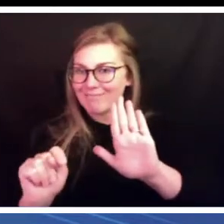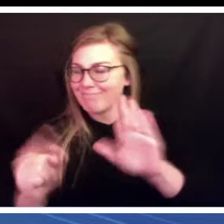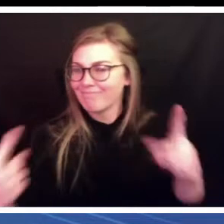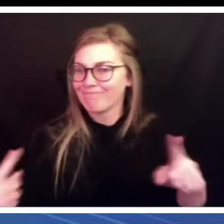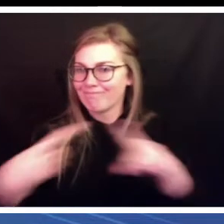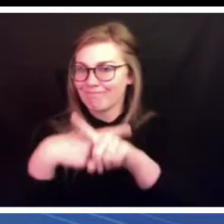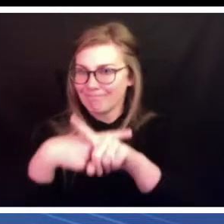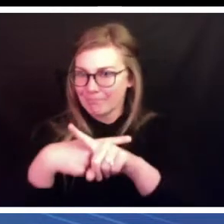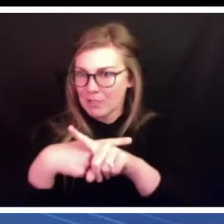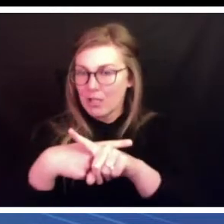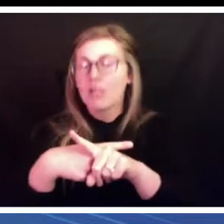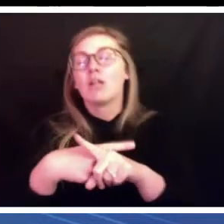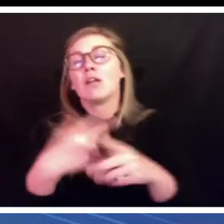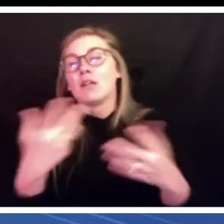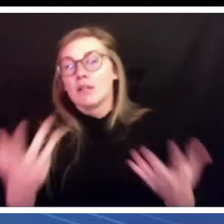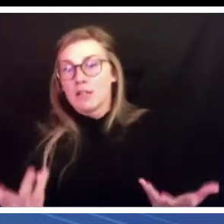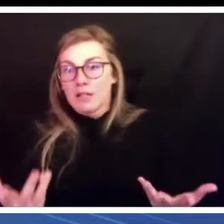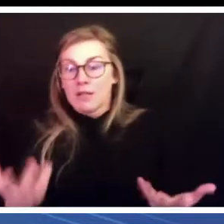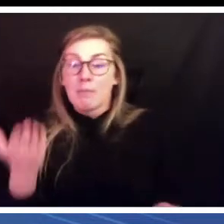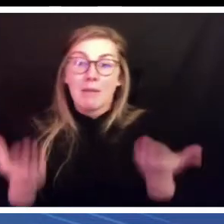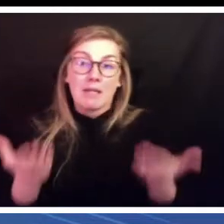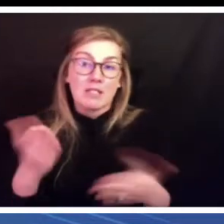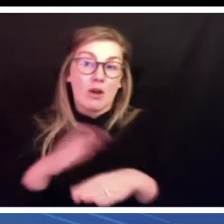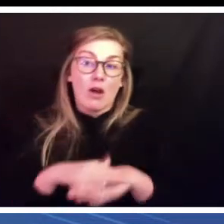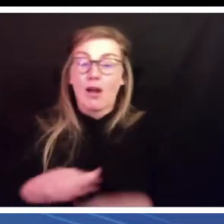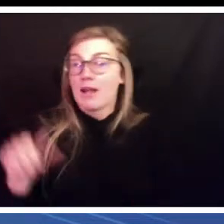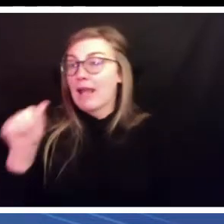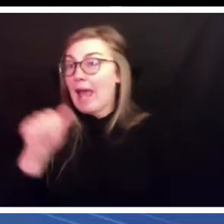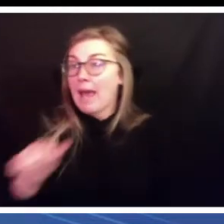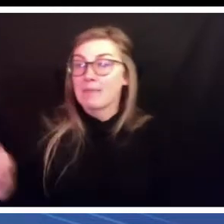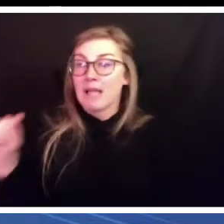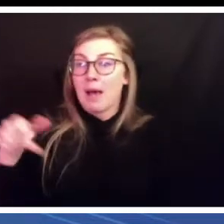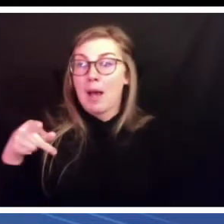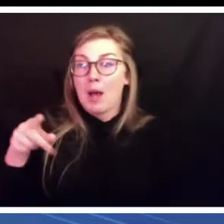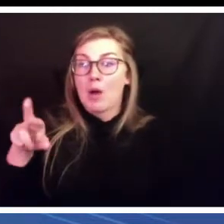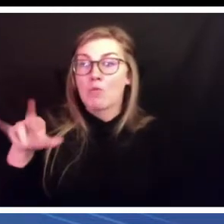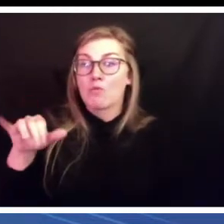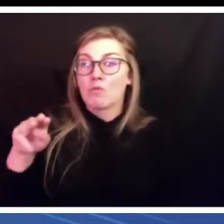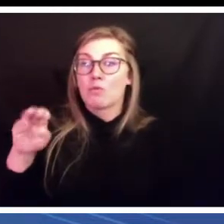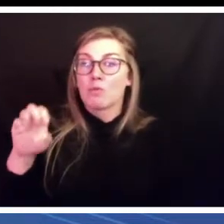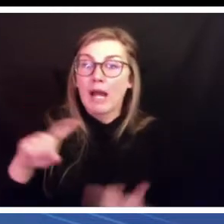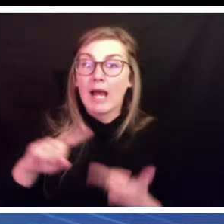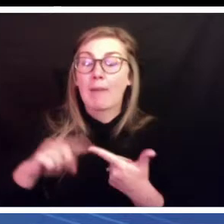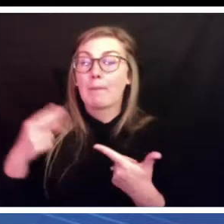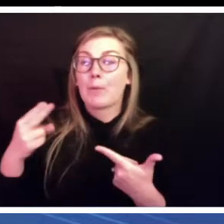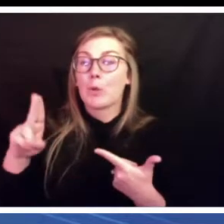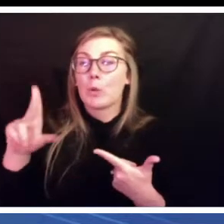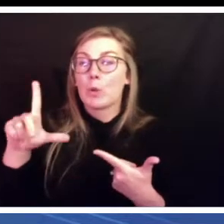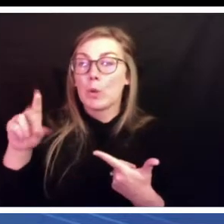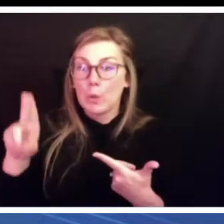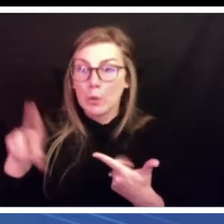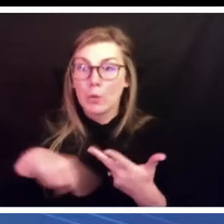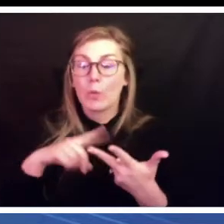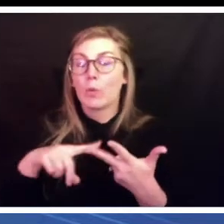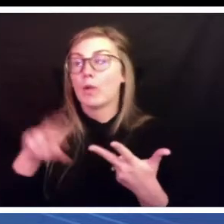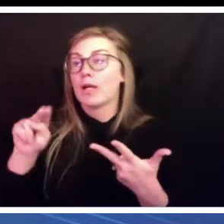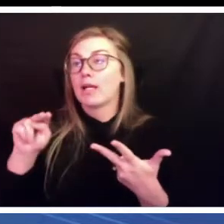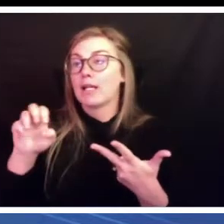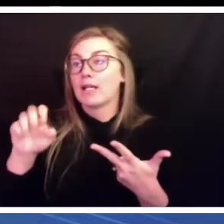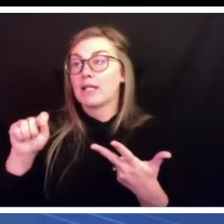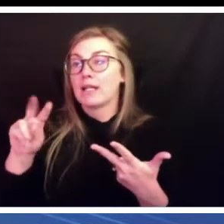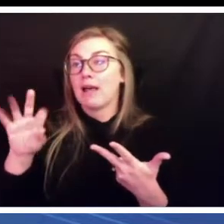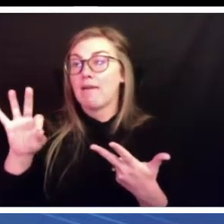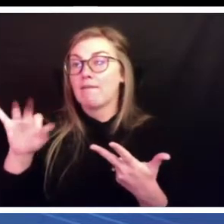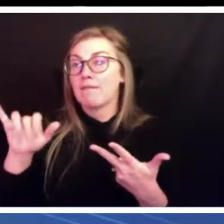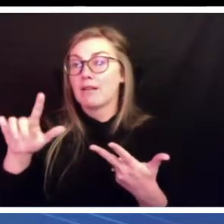Prime, or to Hulu, or what have you or to Netflix, then those films will not be experienced by those I care